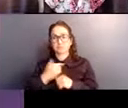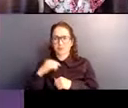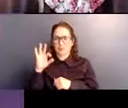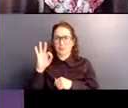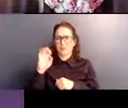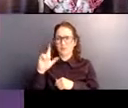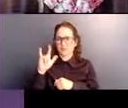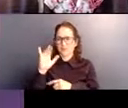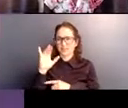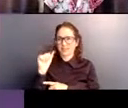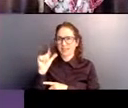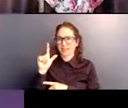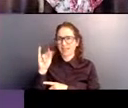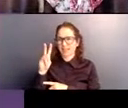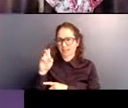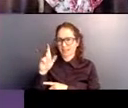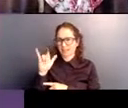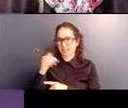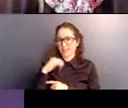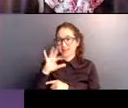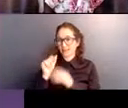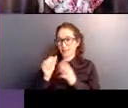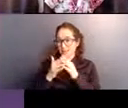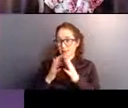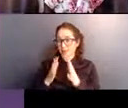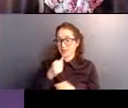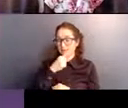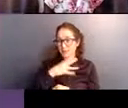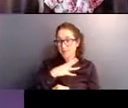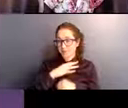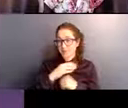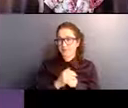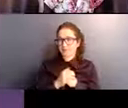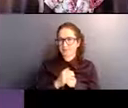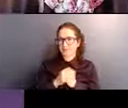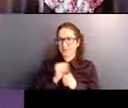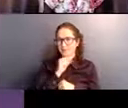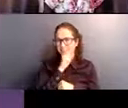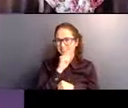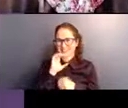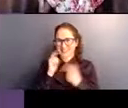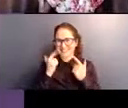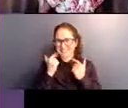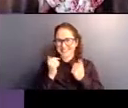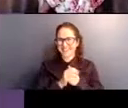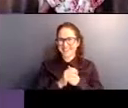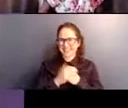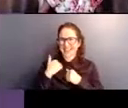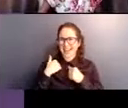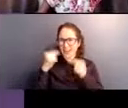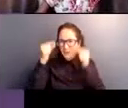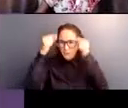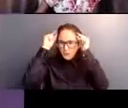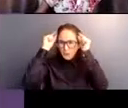Lively. I'm an African-American female senior citizen. I have a short